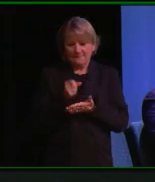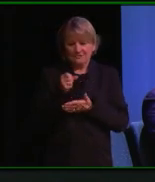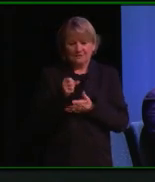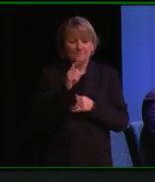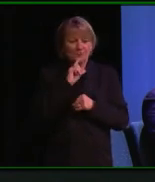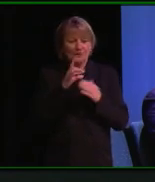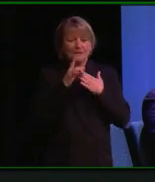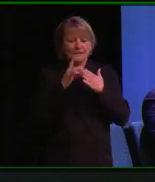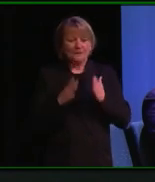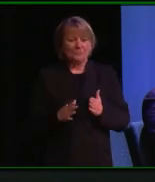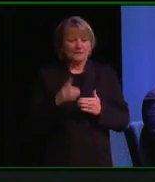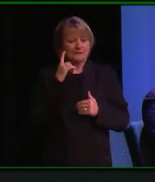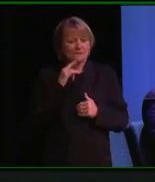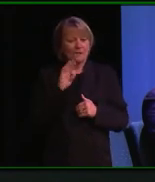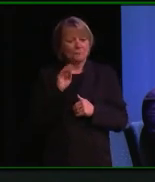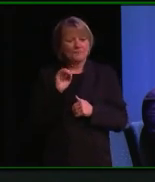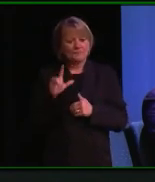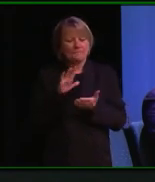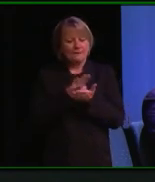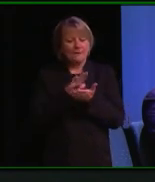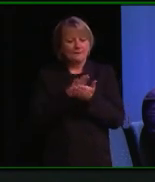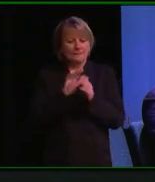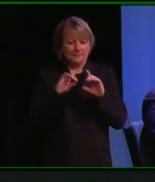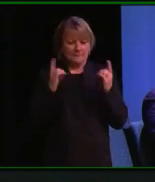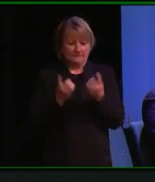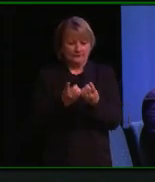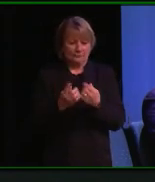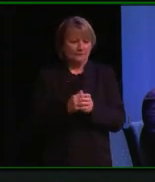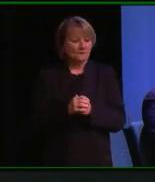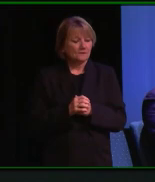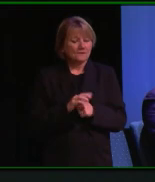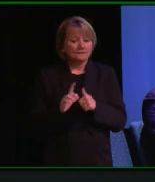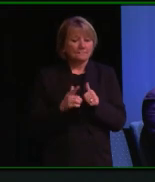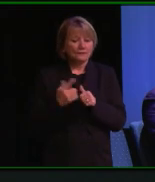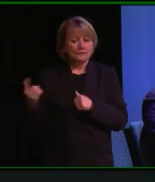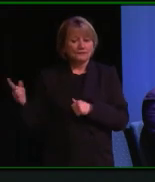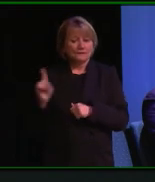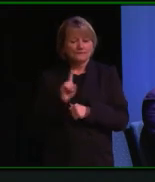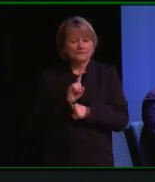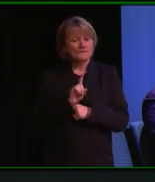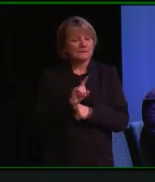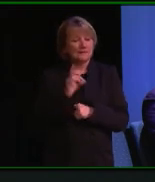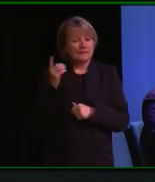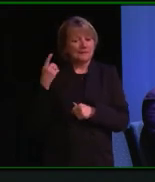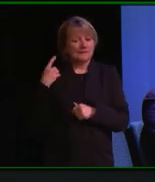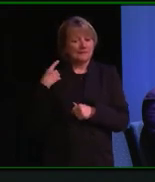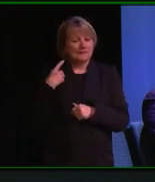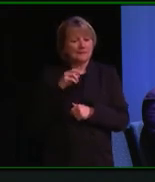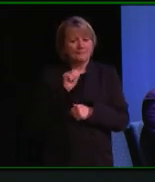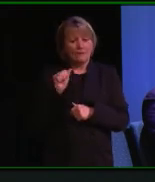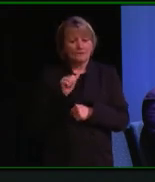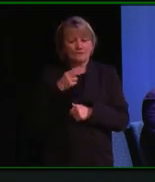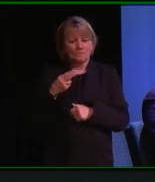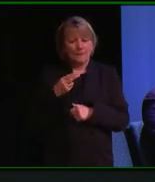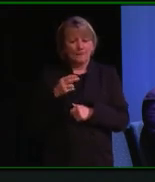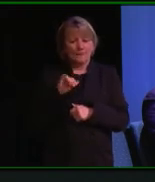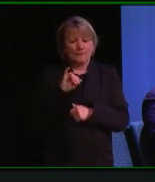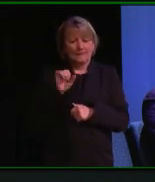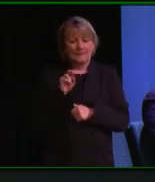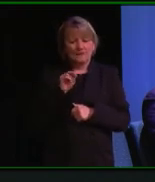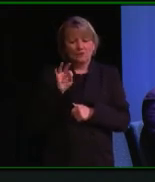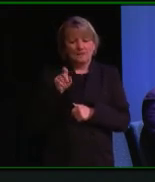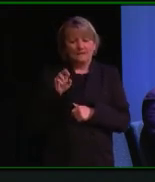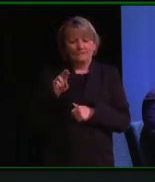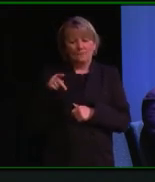are the leaders of Bristol's academic divisions. First up, please welcome the Dean of Arts and Humanities, Jennifer